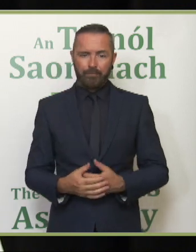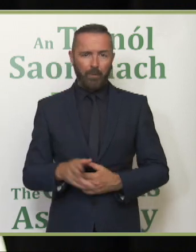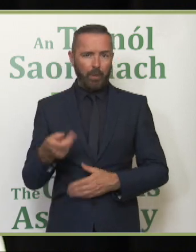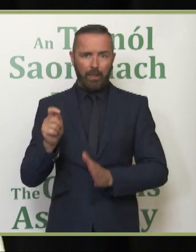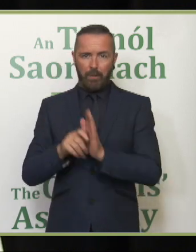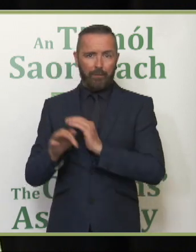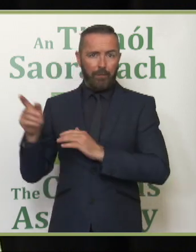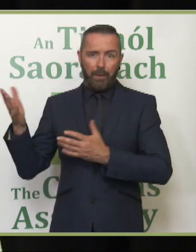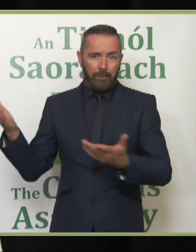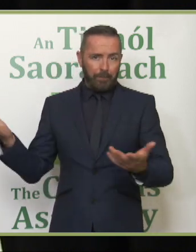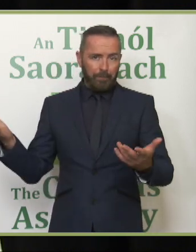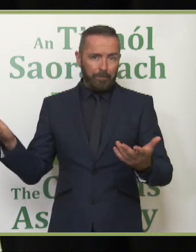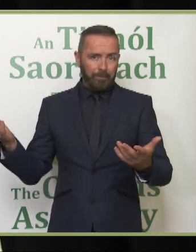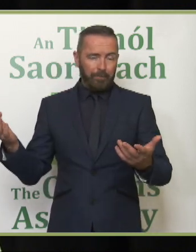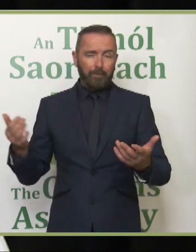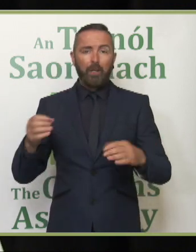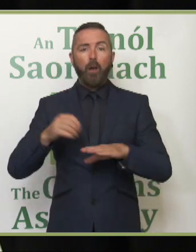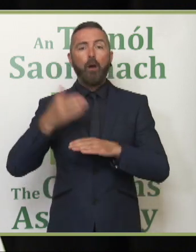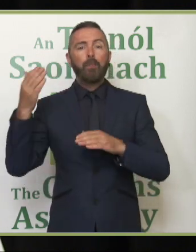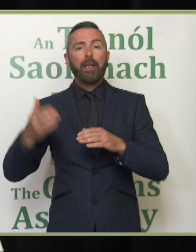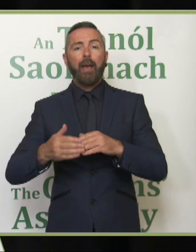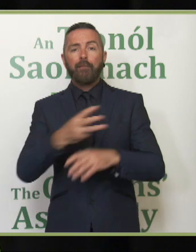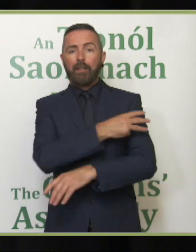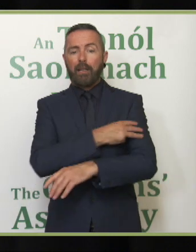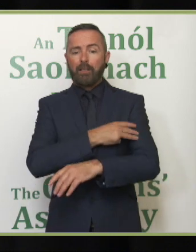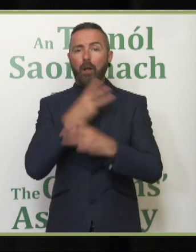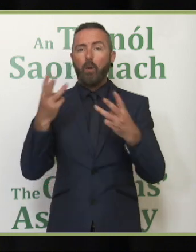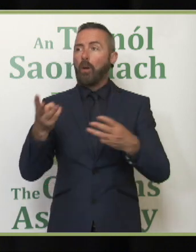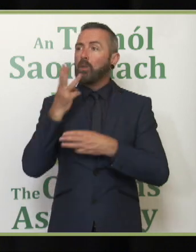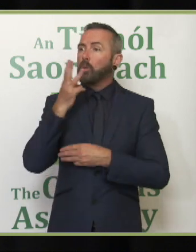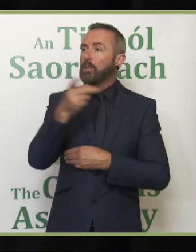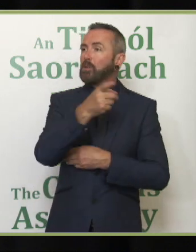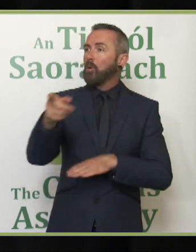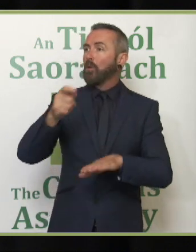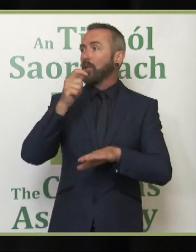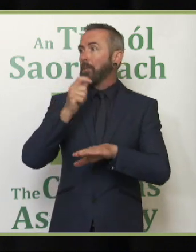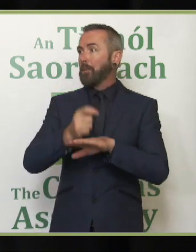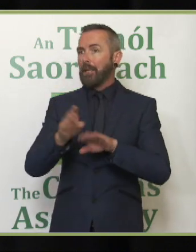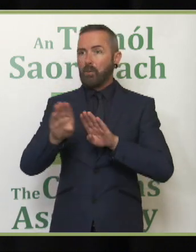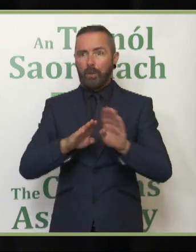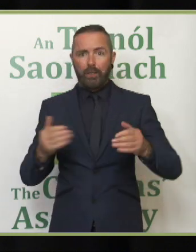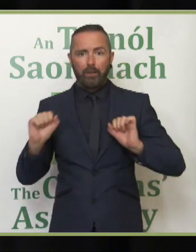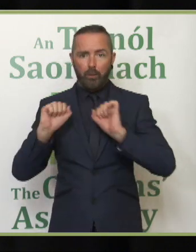Finally, on behalf of Garda Síochána, may I close by wishing you the best with your